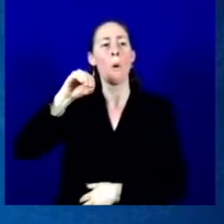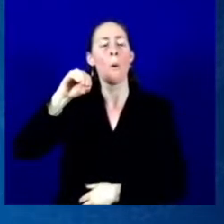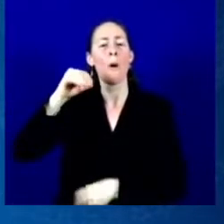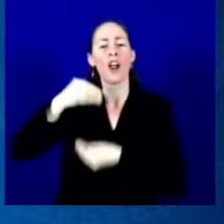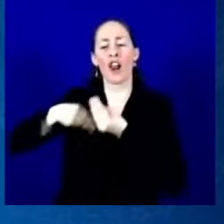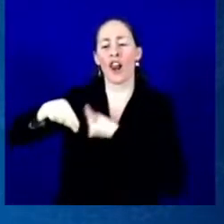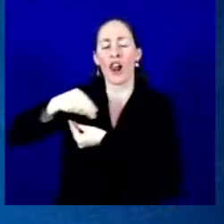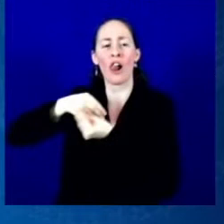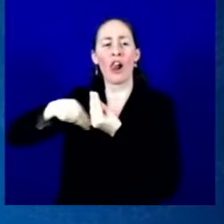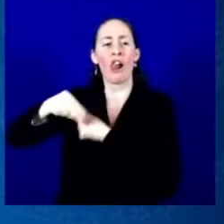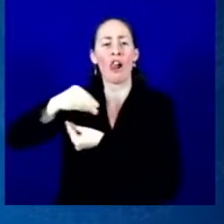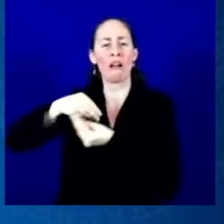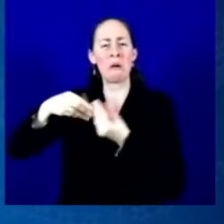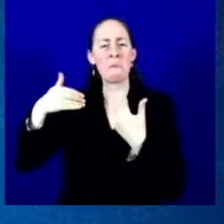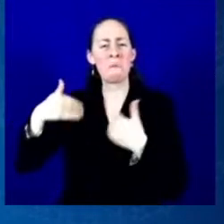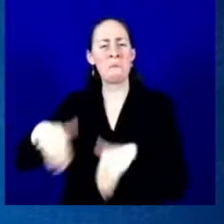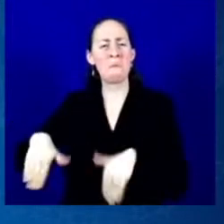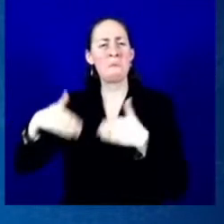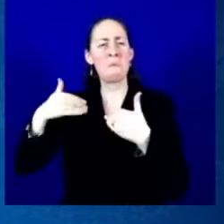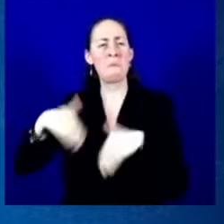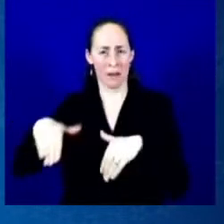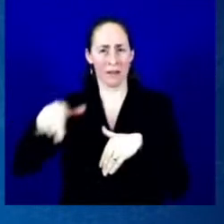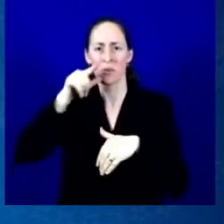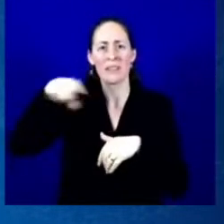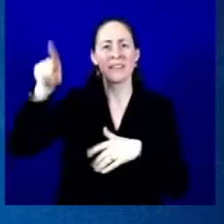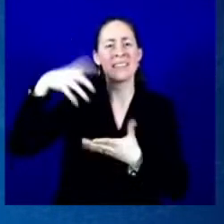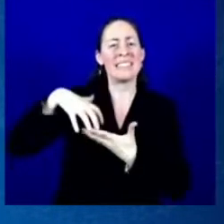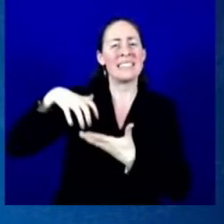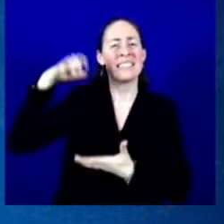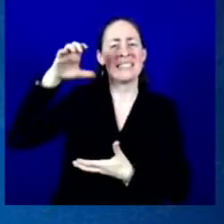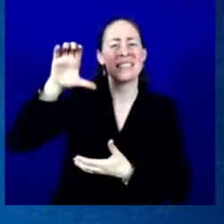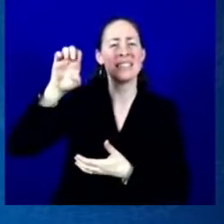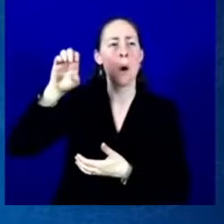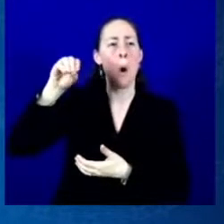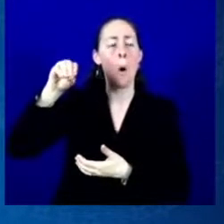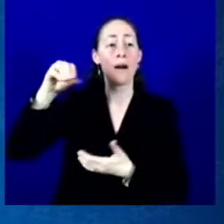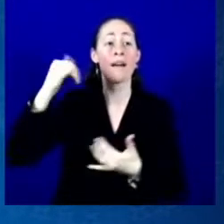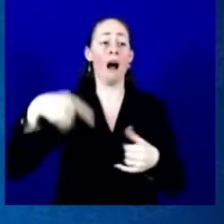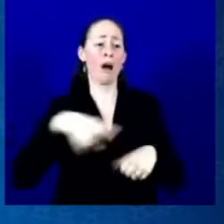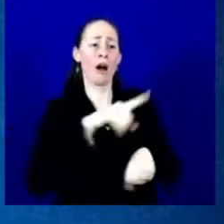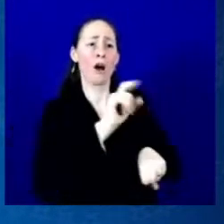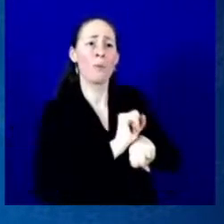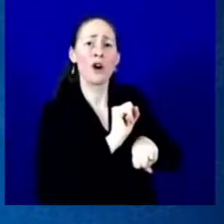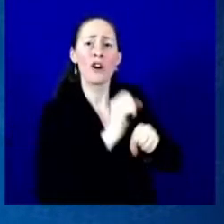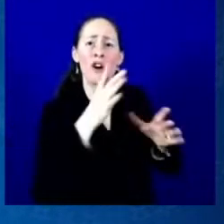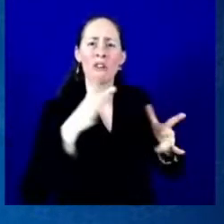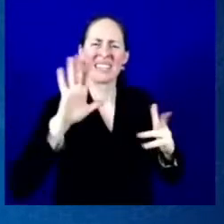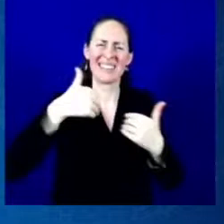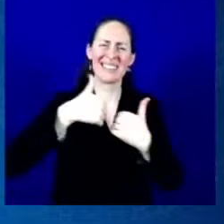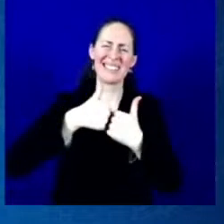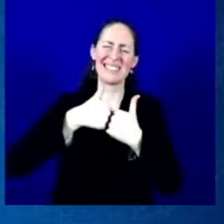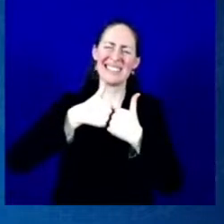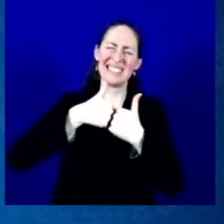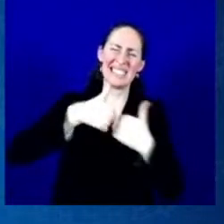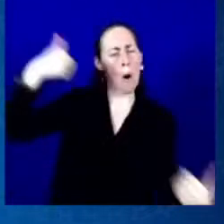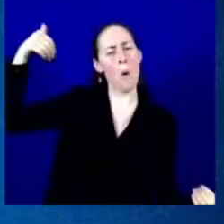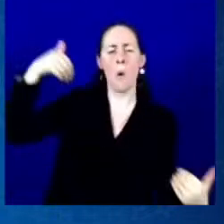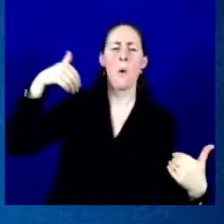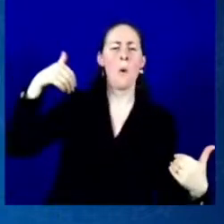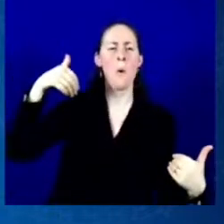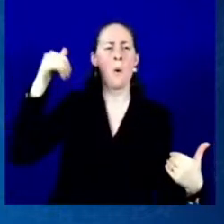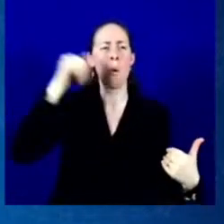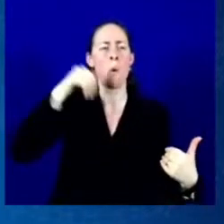between CEOs and their workers is now among the largest in history. According to one study, CEOs make